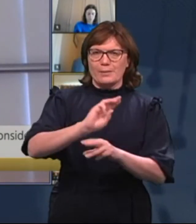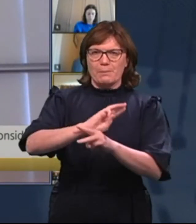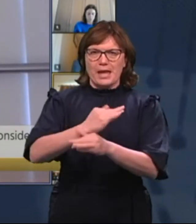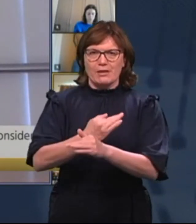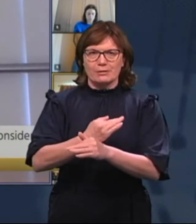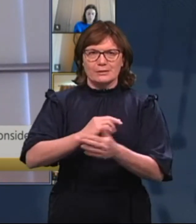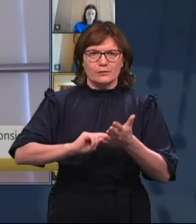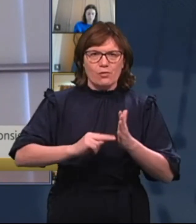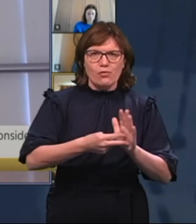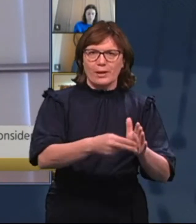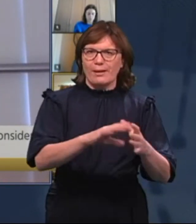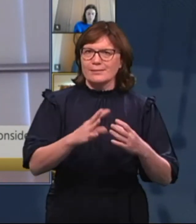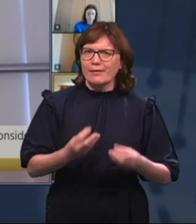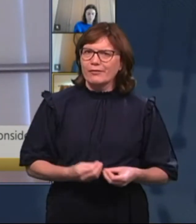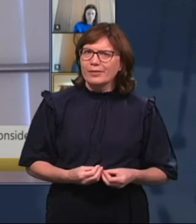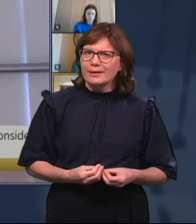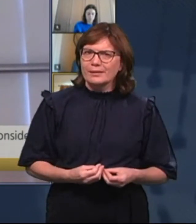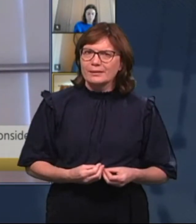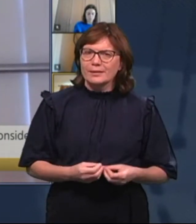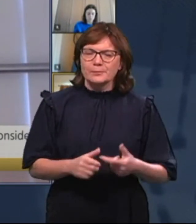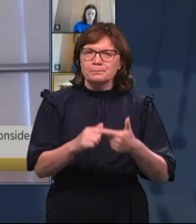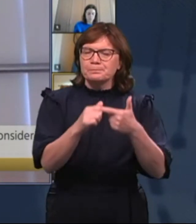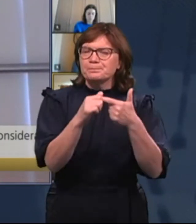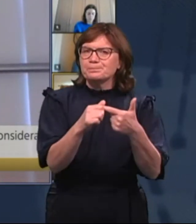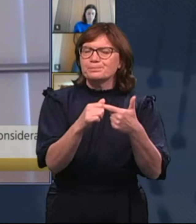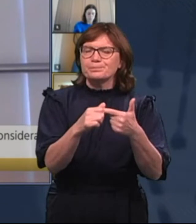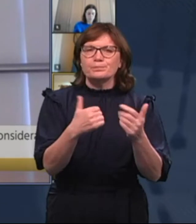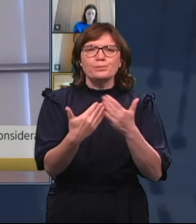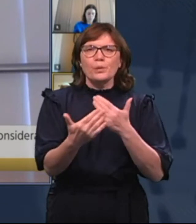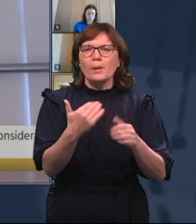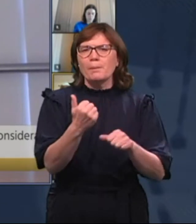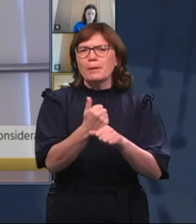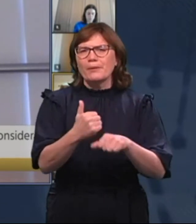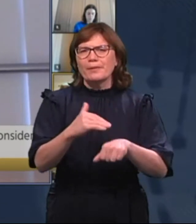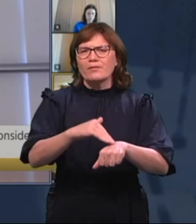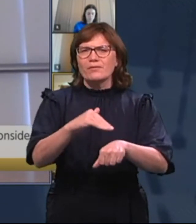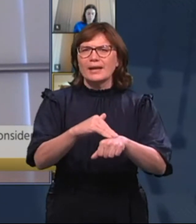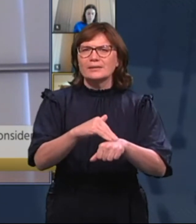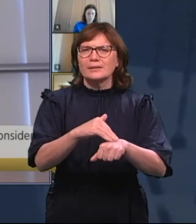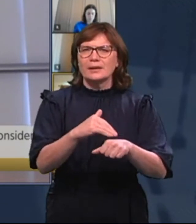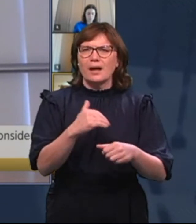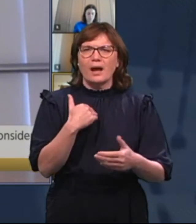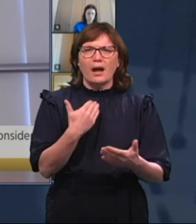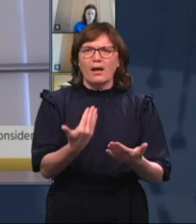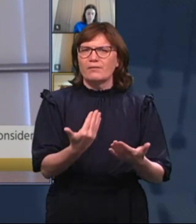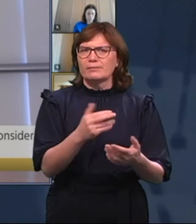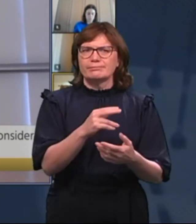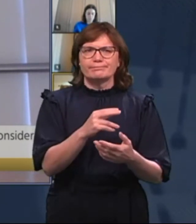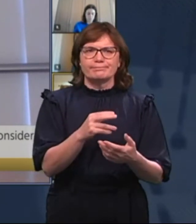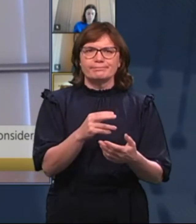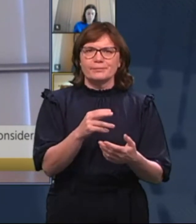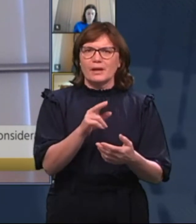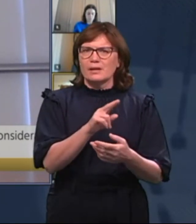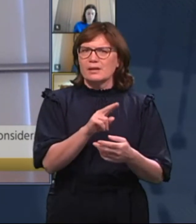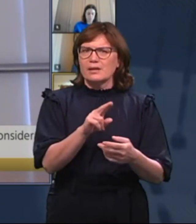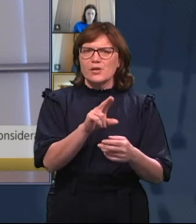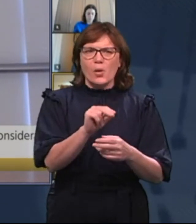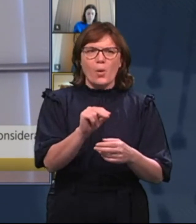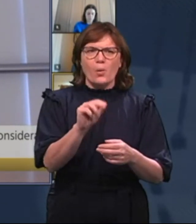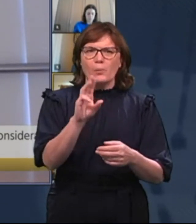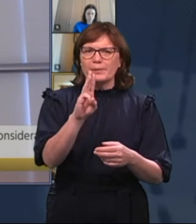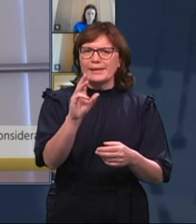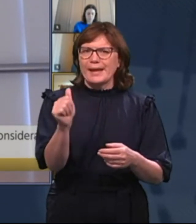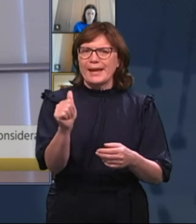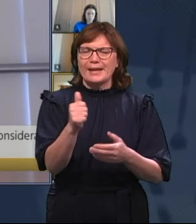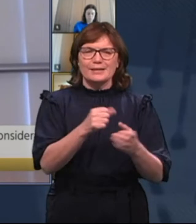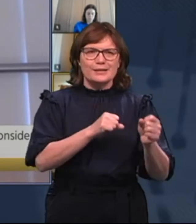that? Secondly, can you elaborate on the impact of the lack of access to home care support or to personal assistance